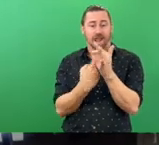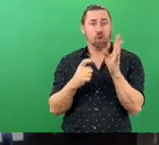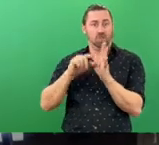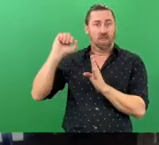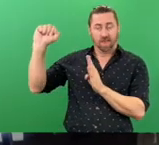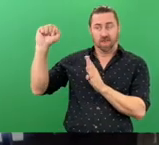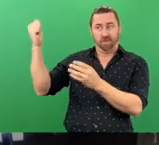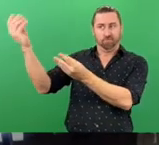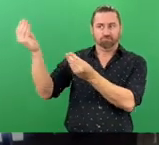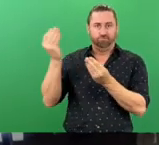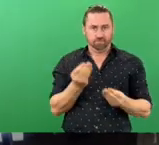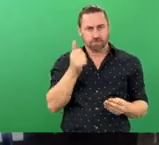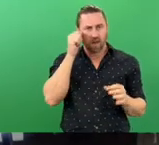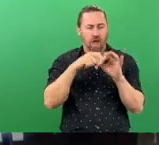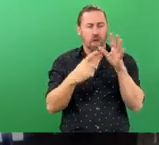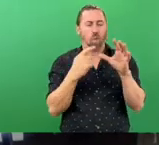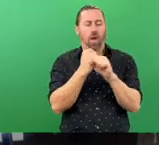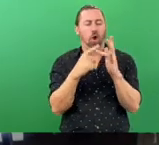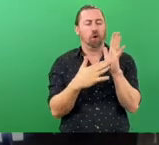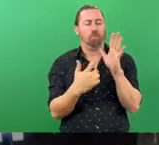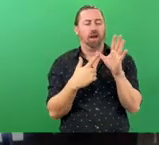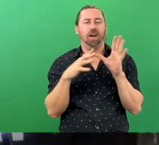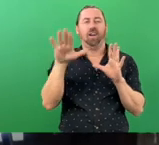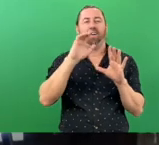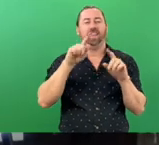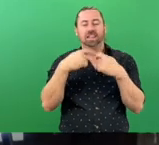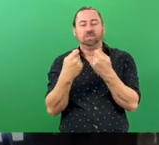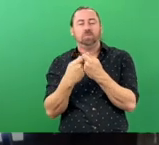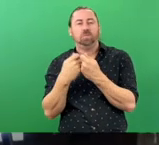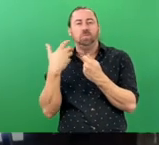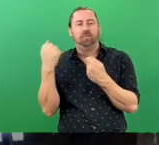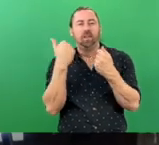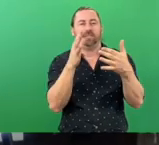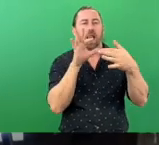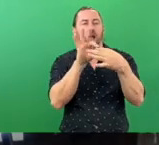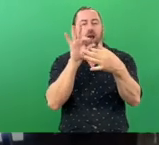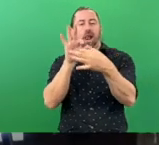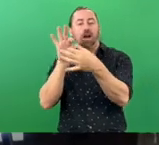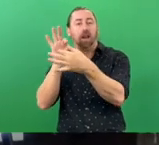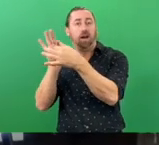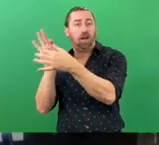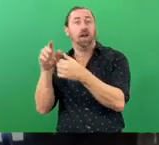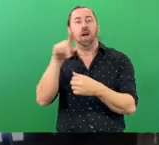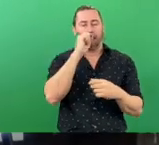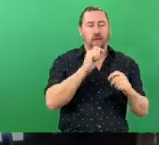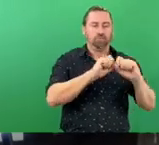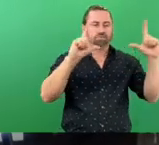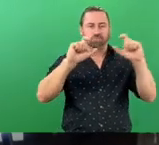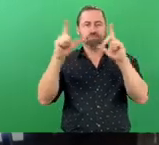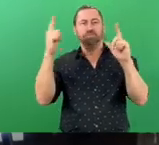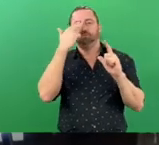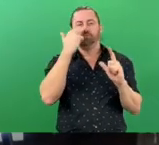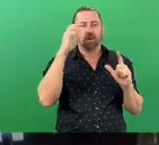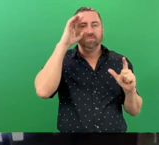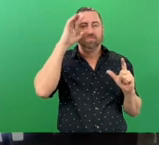collection. And I know that the qagoma team has shared all of those links with you so that you can get those images, but